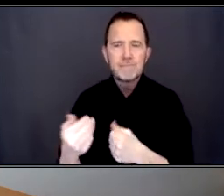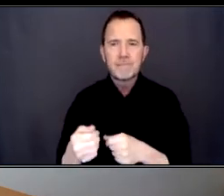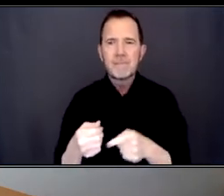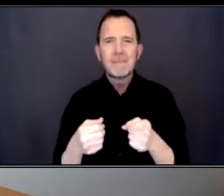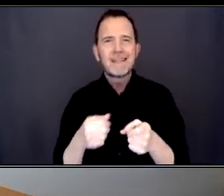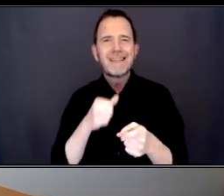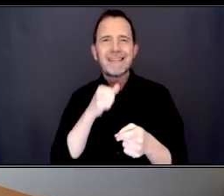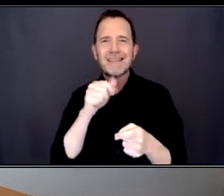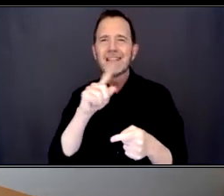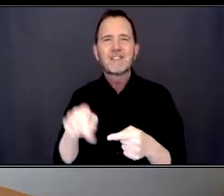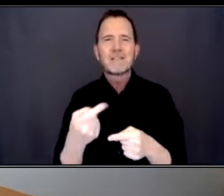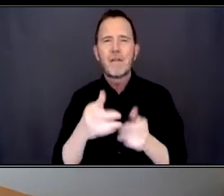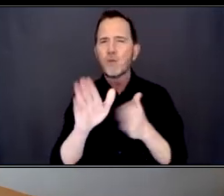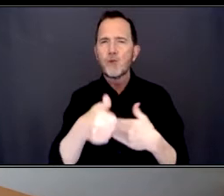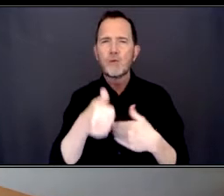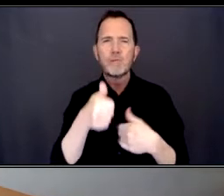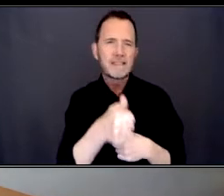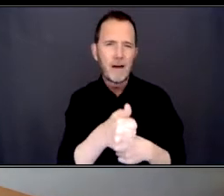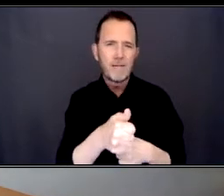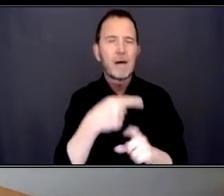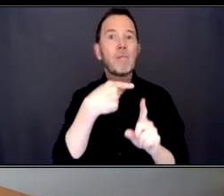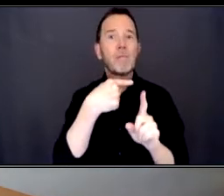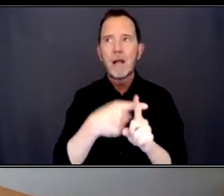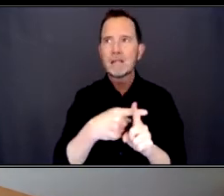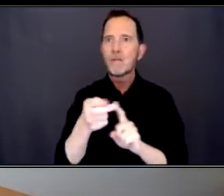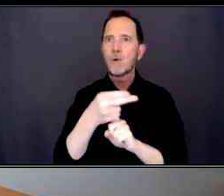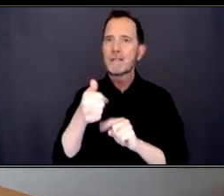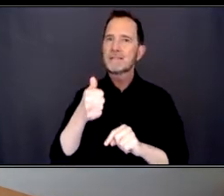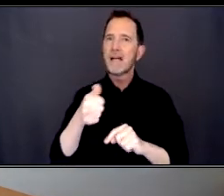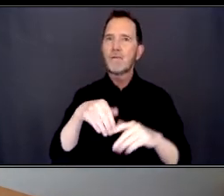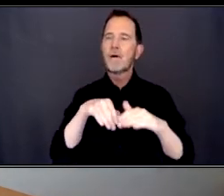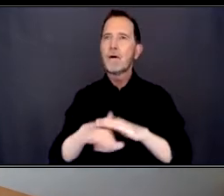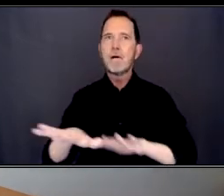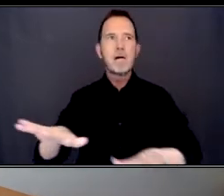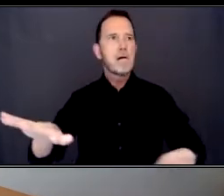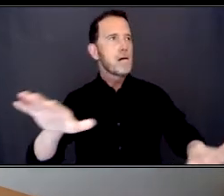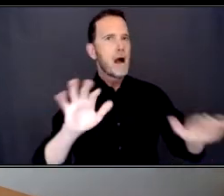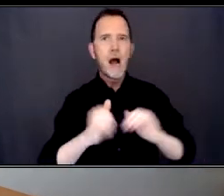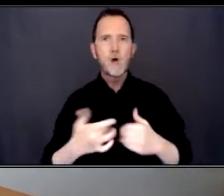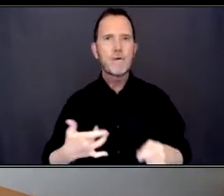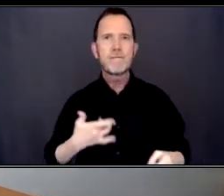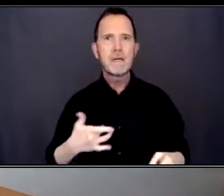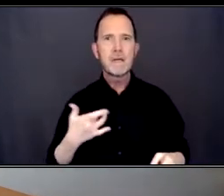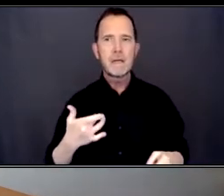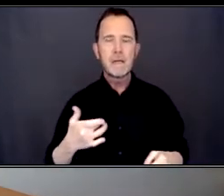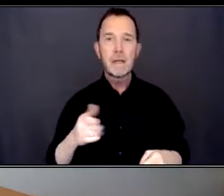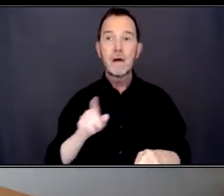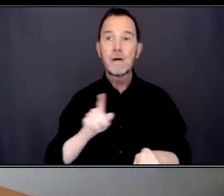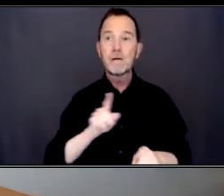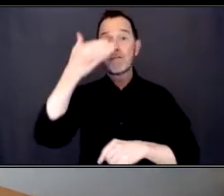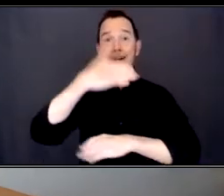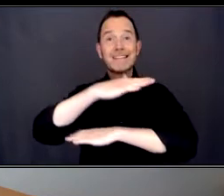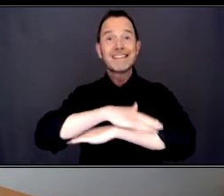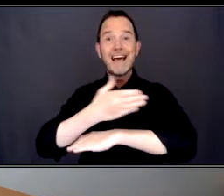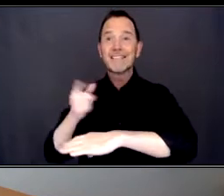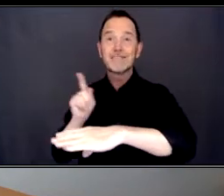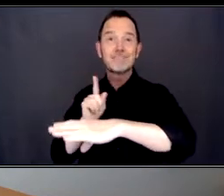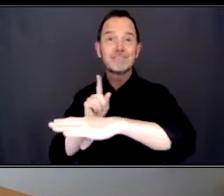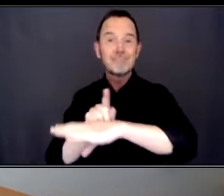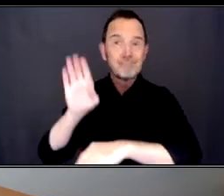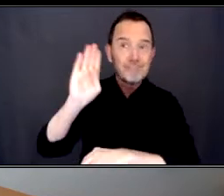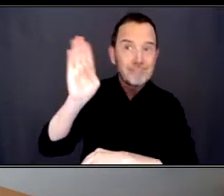our hotels. Do our associates at the front desk treat everyone with respect and dignity, right? So we train our associates on